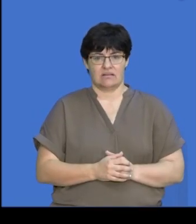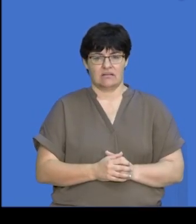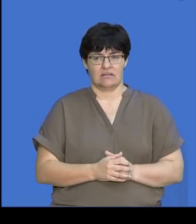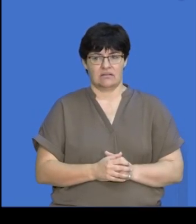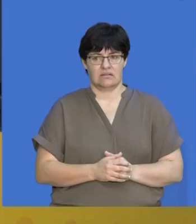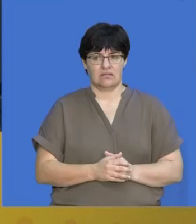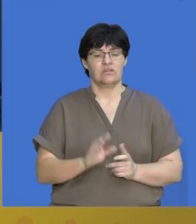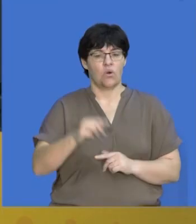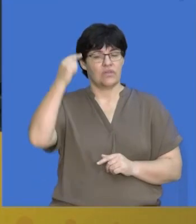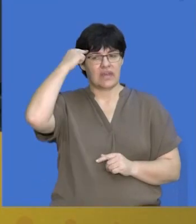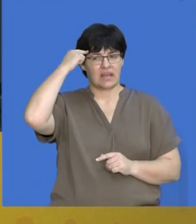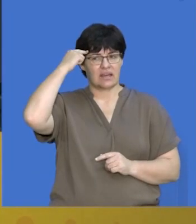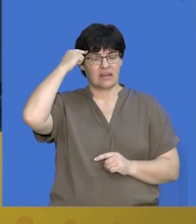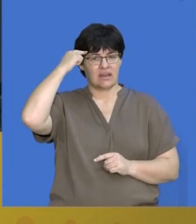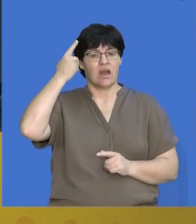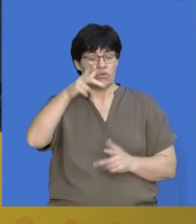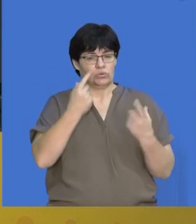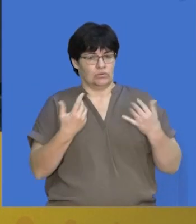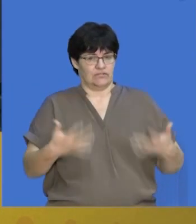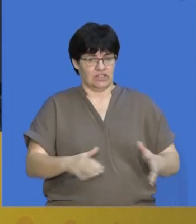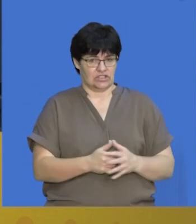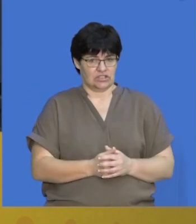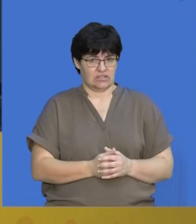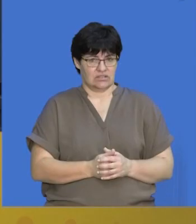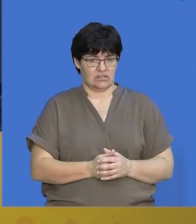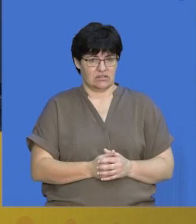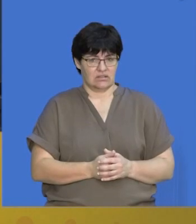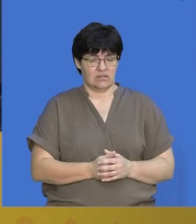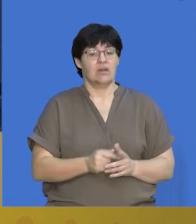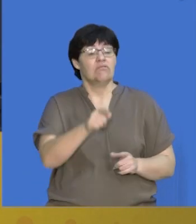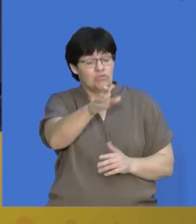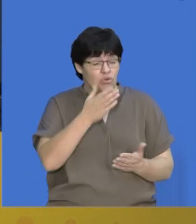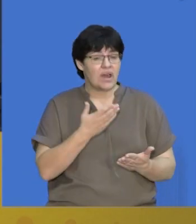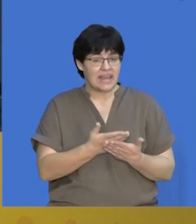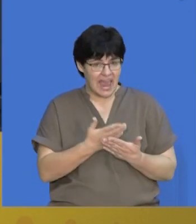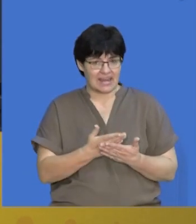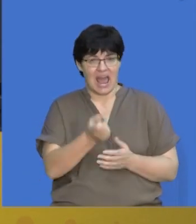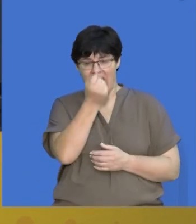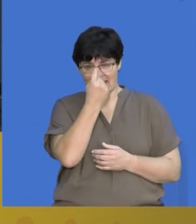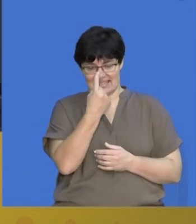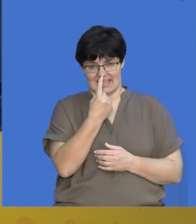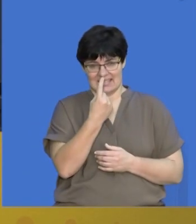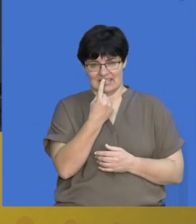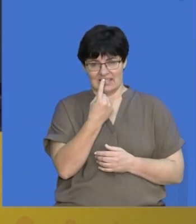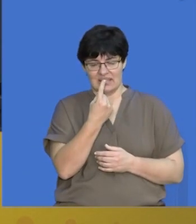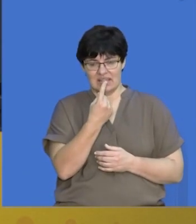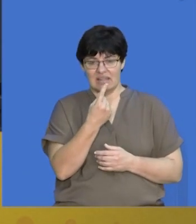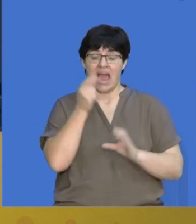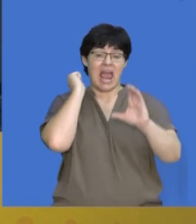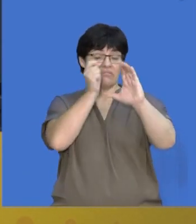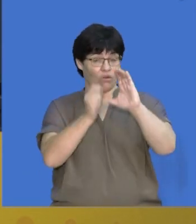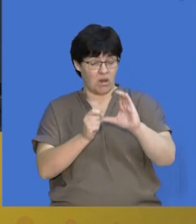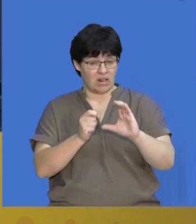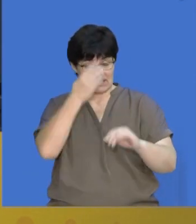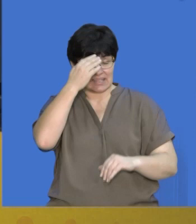moment to think when you've done this, and then you'd be able to understand better how informal